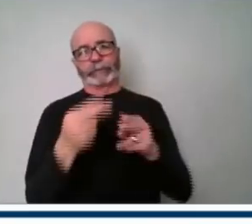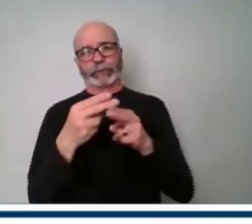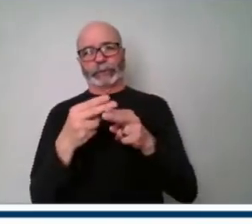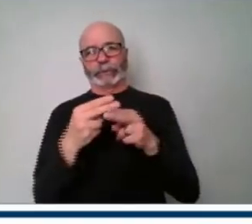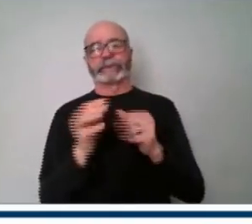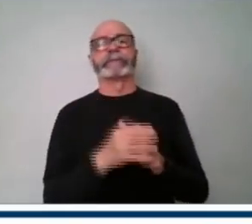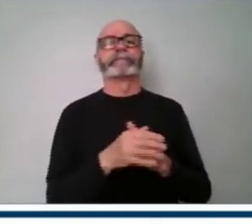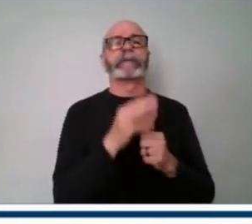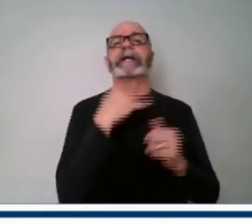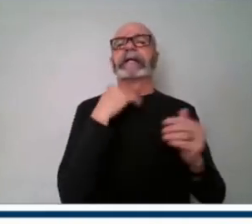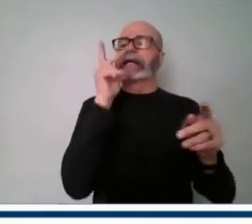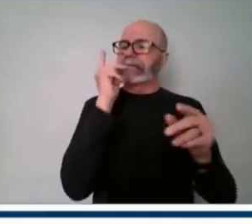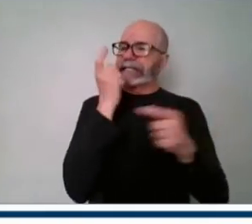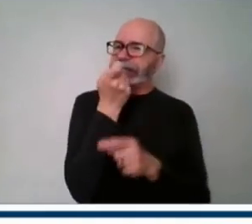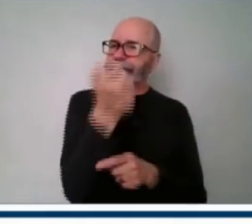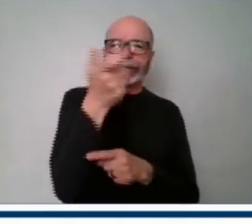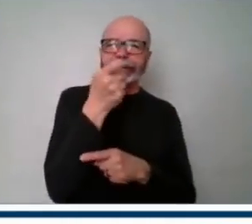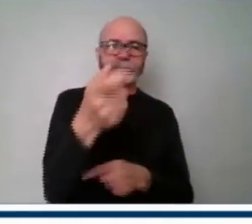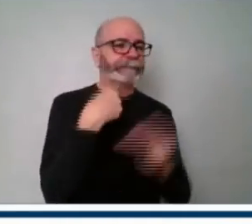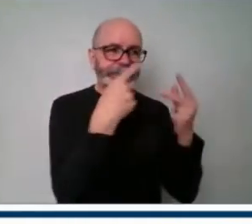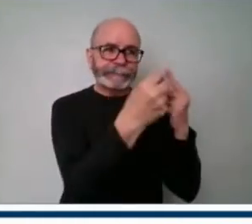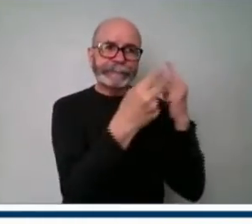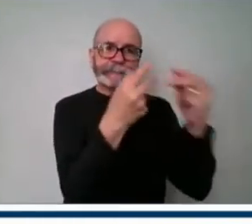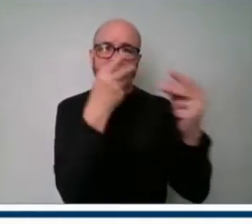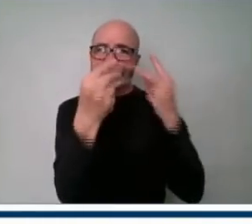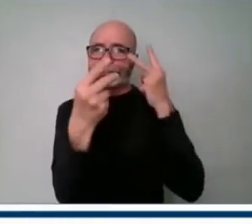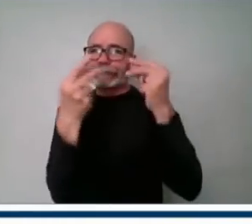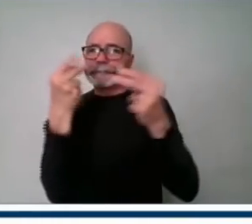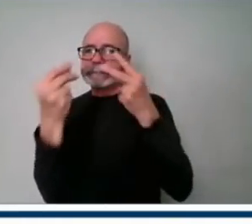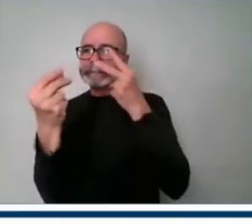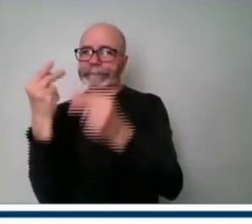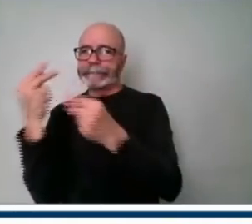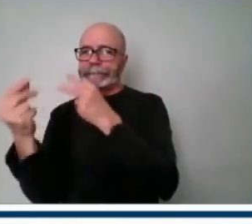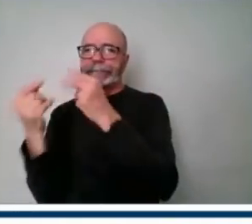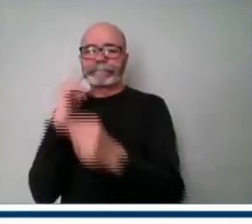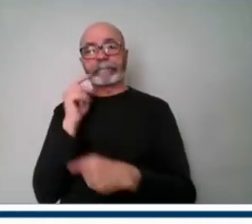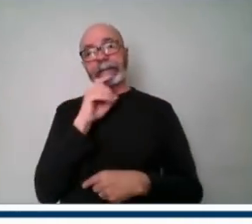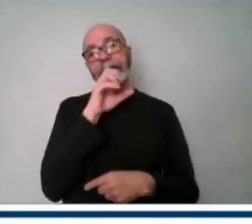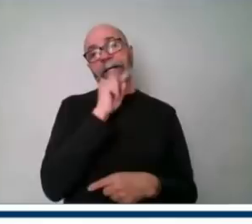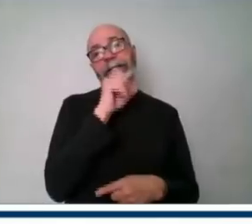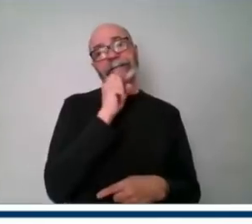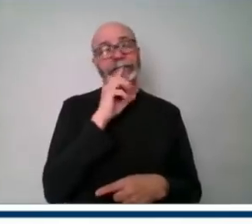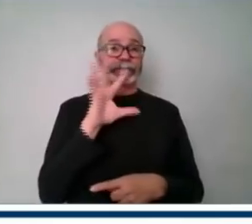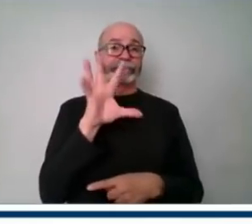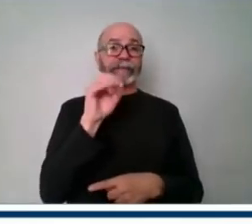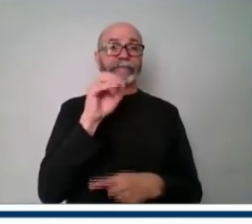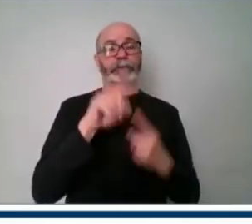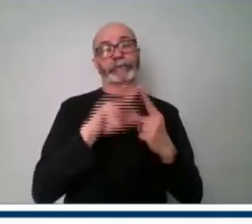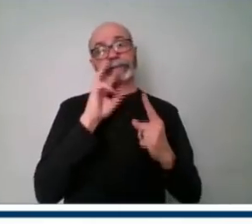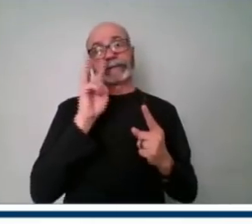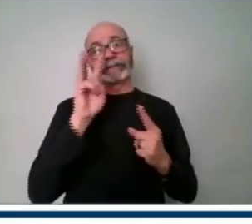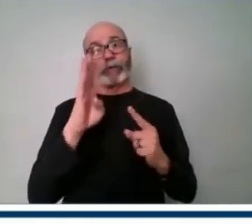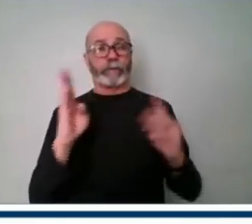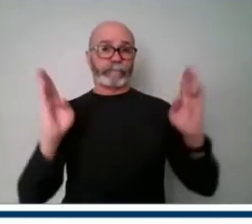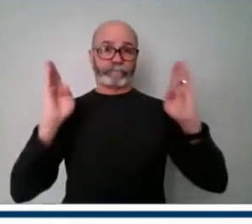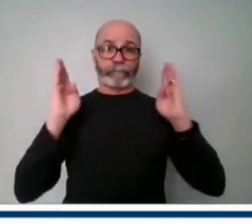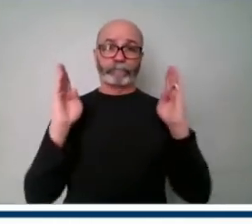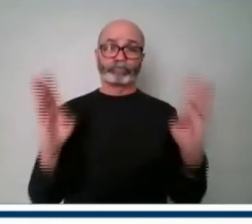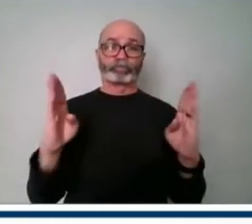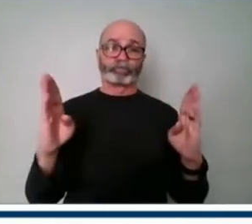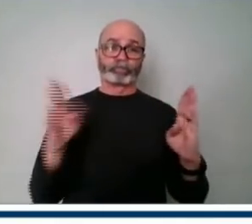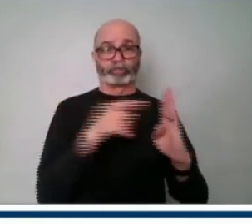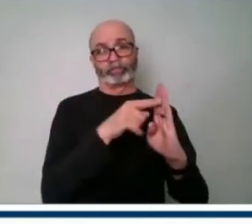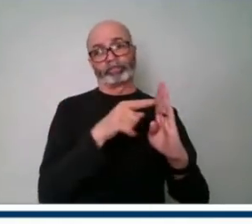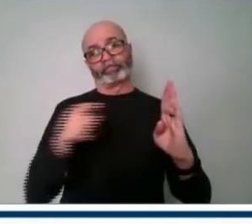And once we open it up to that 50 to 64-year-olds for the very small amount, it makes the most sense just to keep it to that and